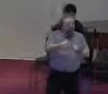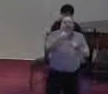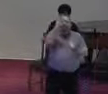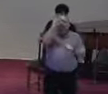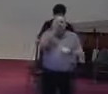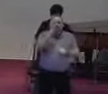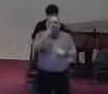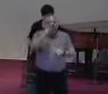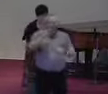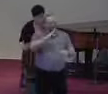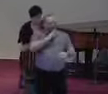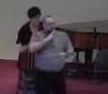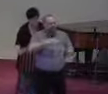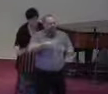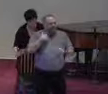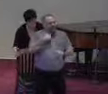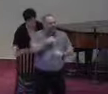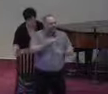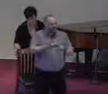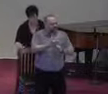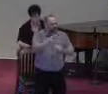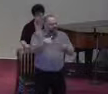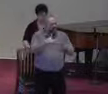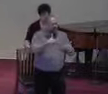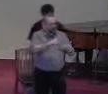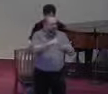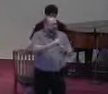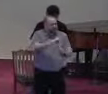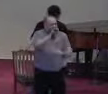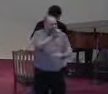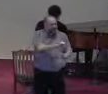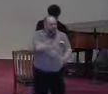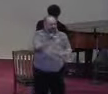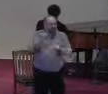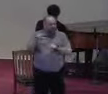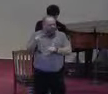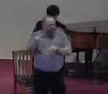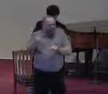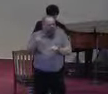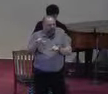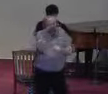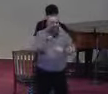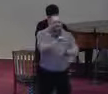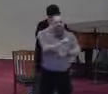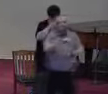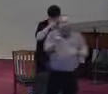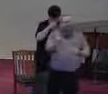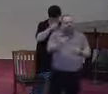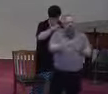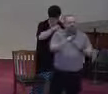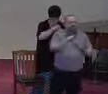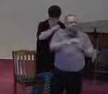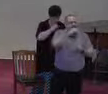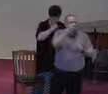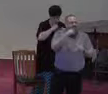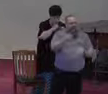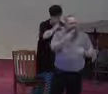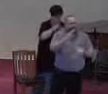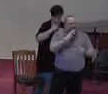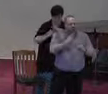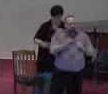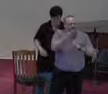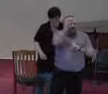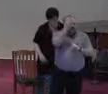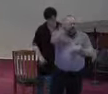through all of this. Yeah. Same Spirit. Same Holy Spirit still speaks through God's Word to you and to